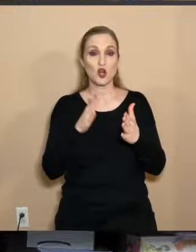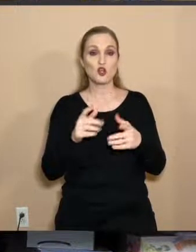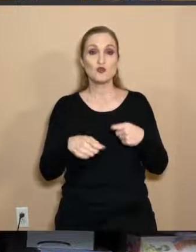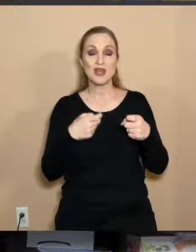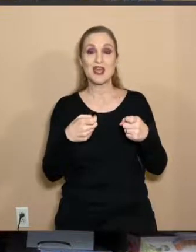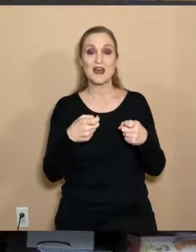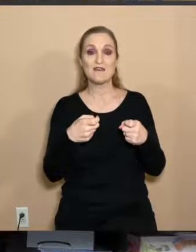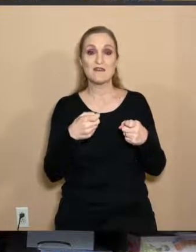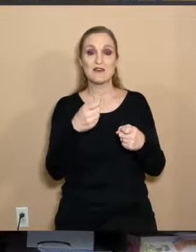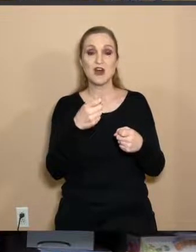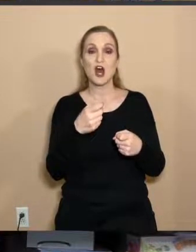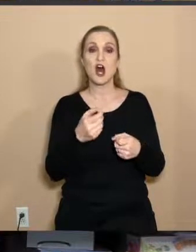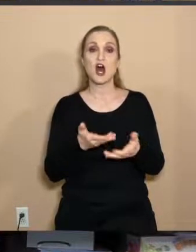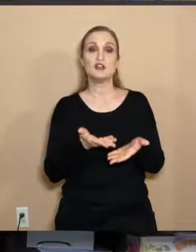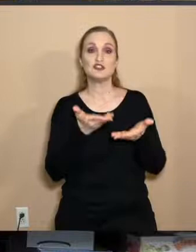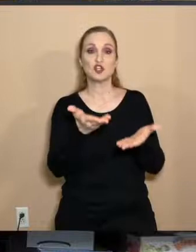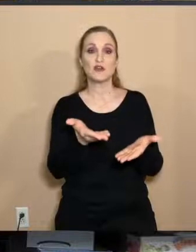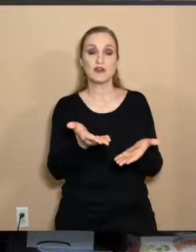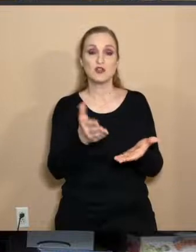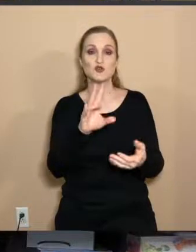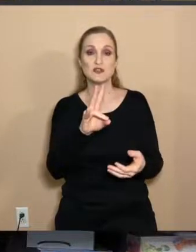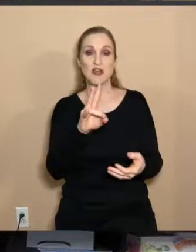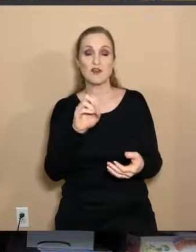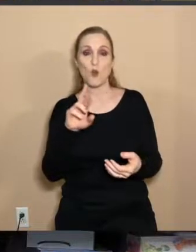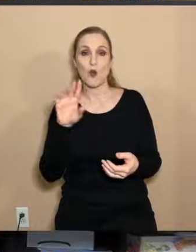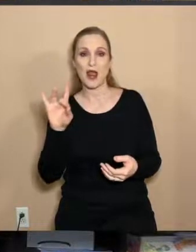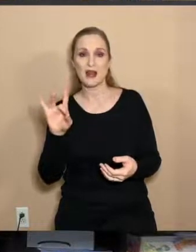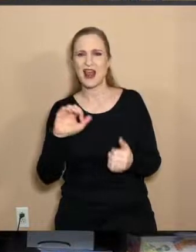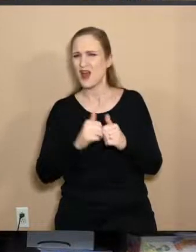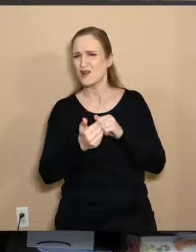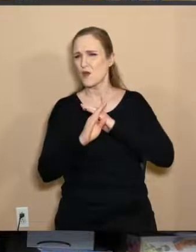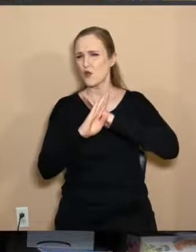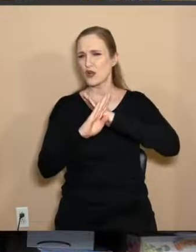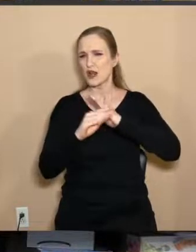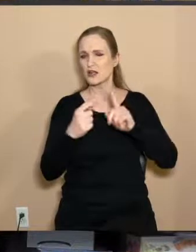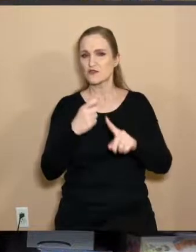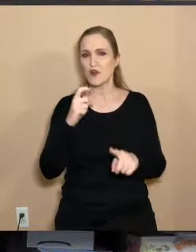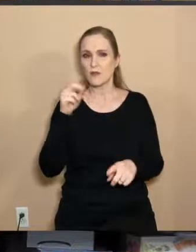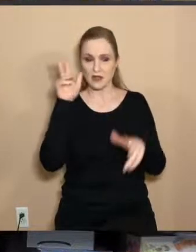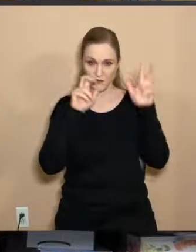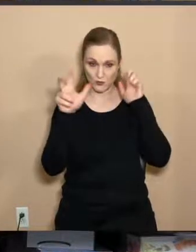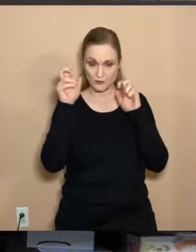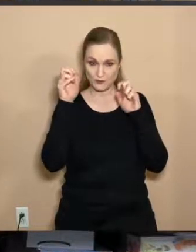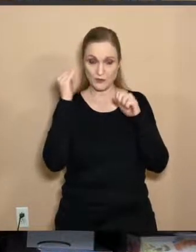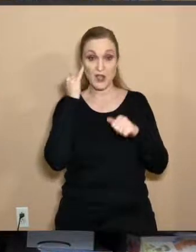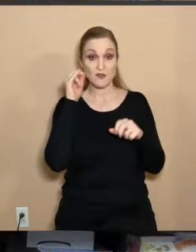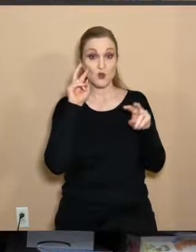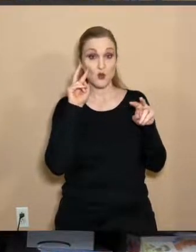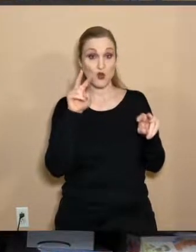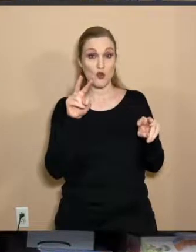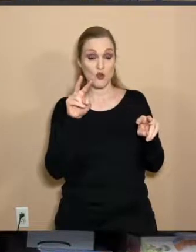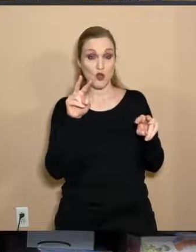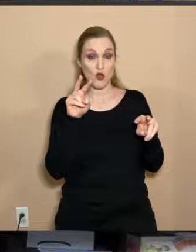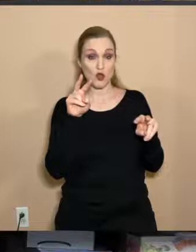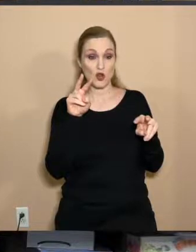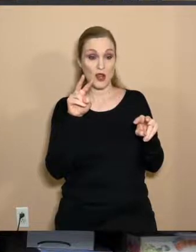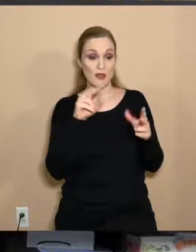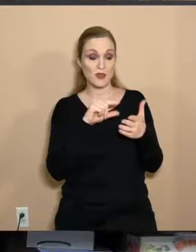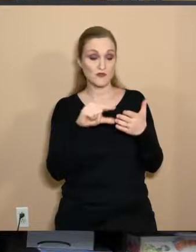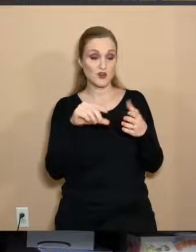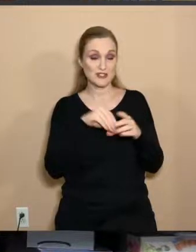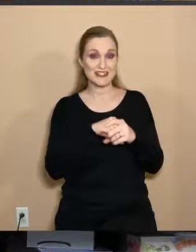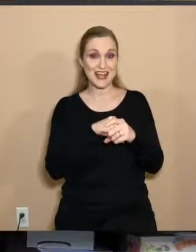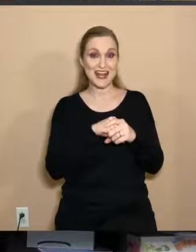and also to 8? How will this protect us from evil? Now, if you were to look up these verses